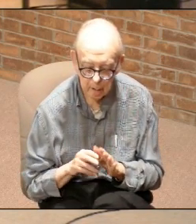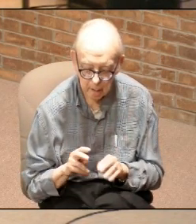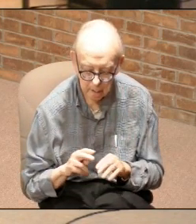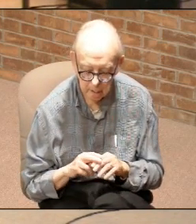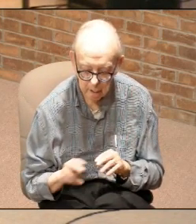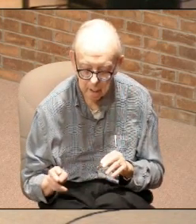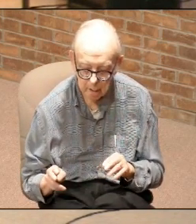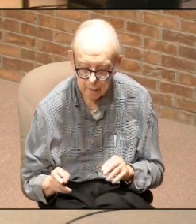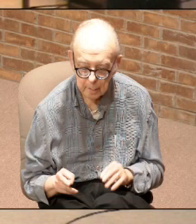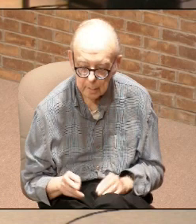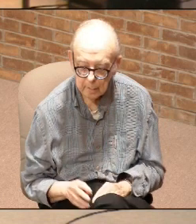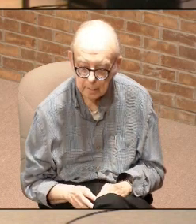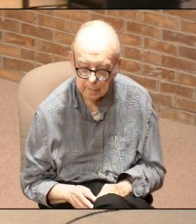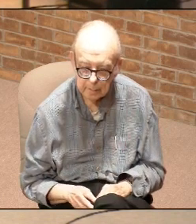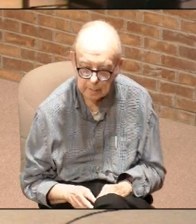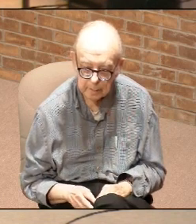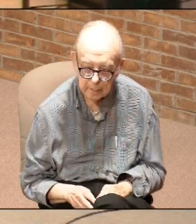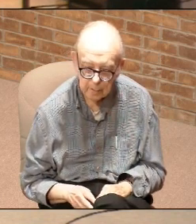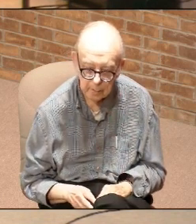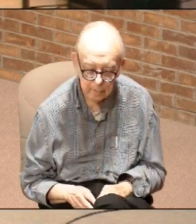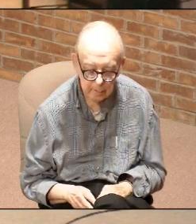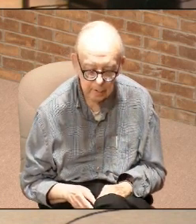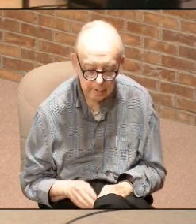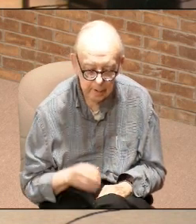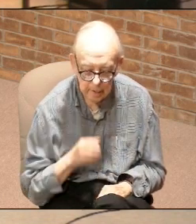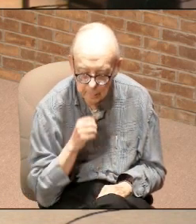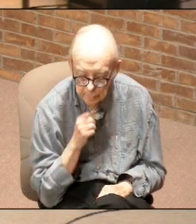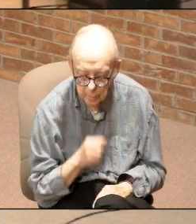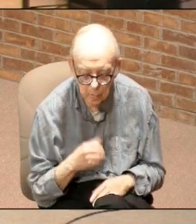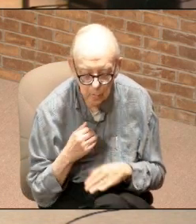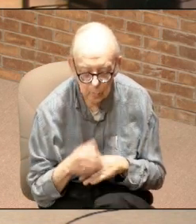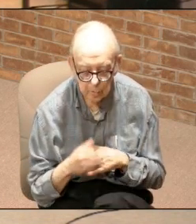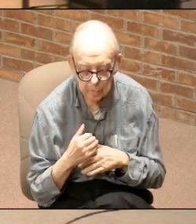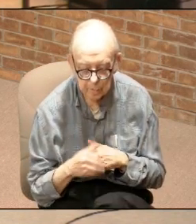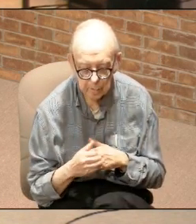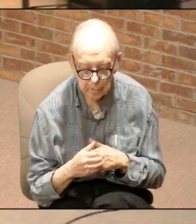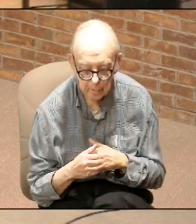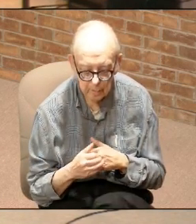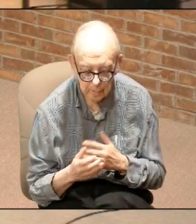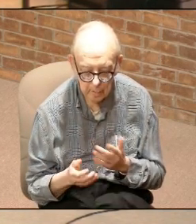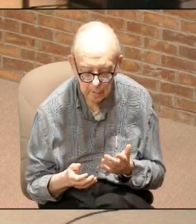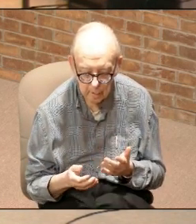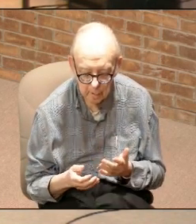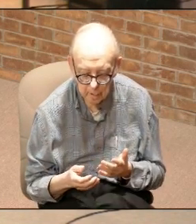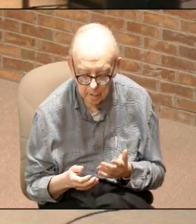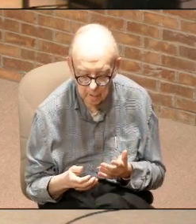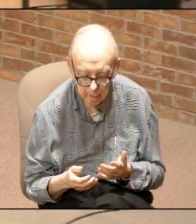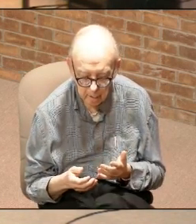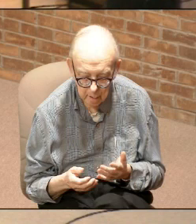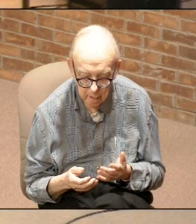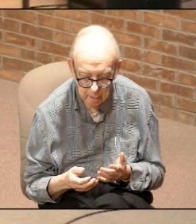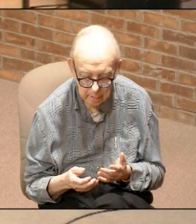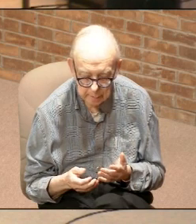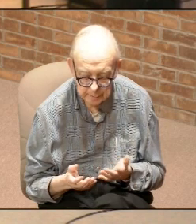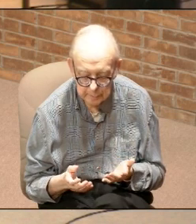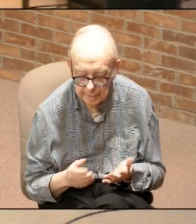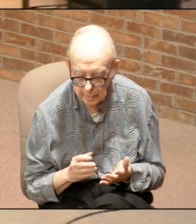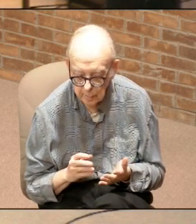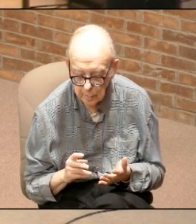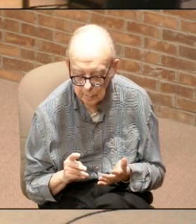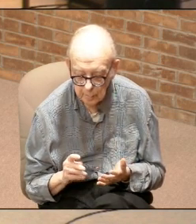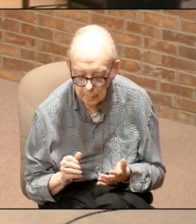things were not uh the old wooden style glued together these were the ones that were particle board